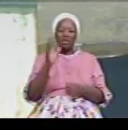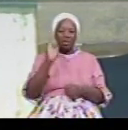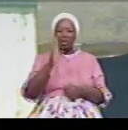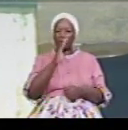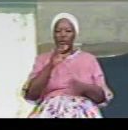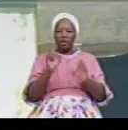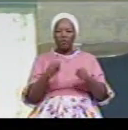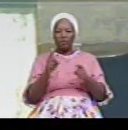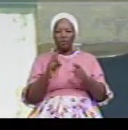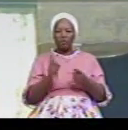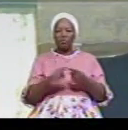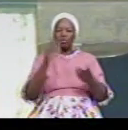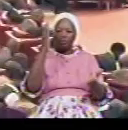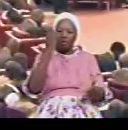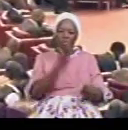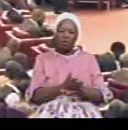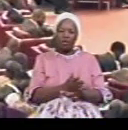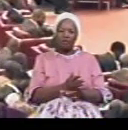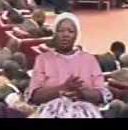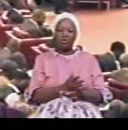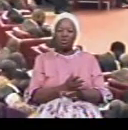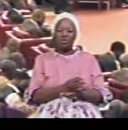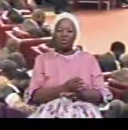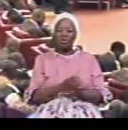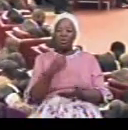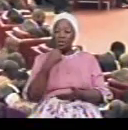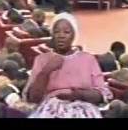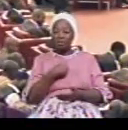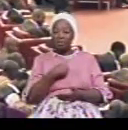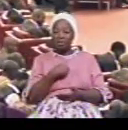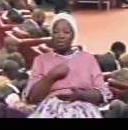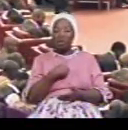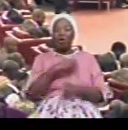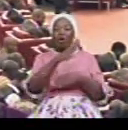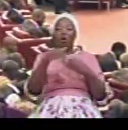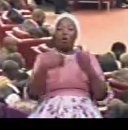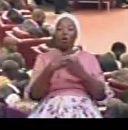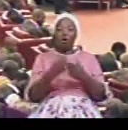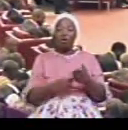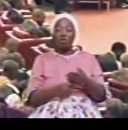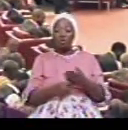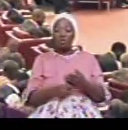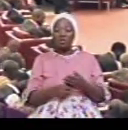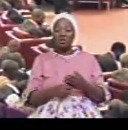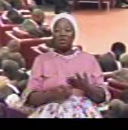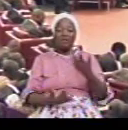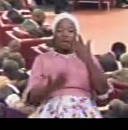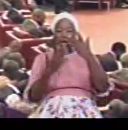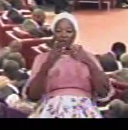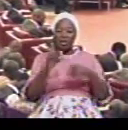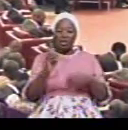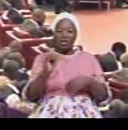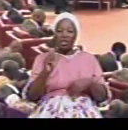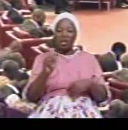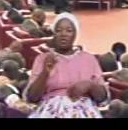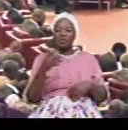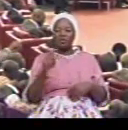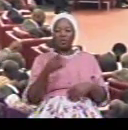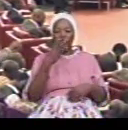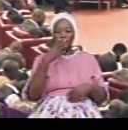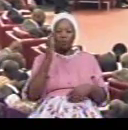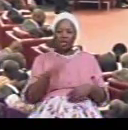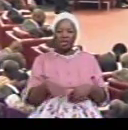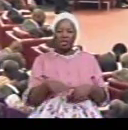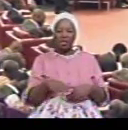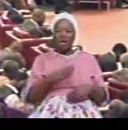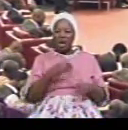quench, tell me, all the fiery darts of the wicked, and take the helmet of salvation,